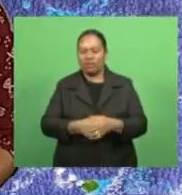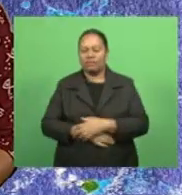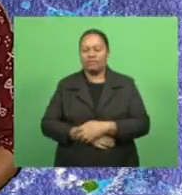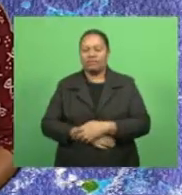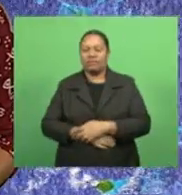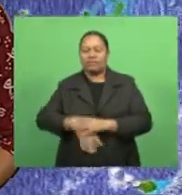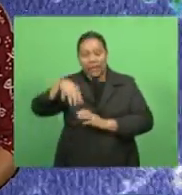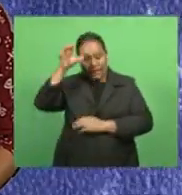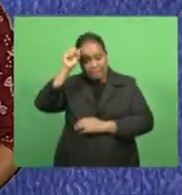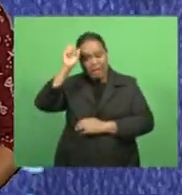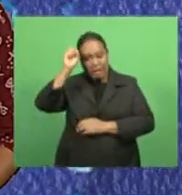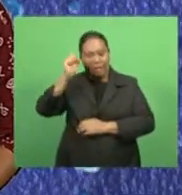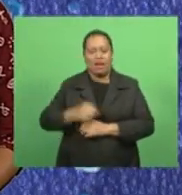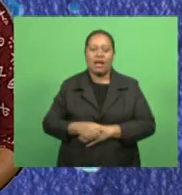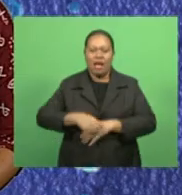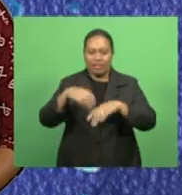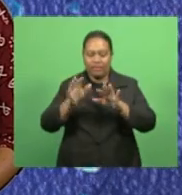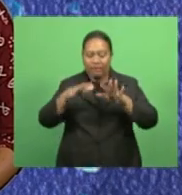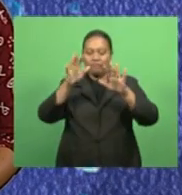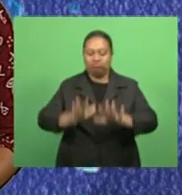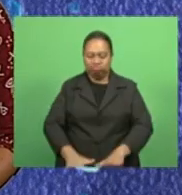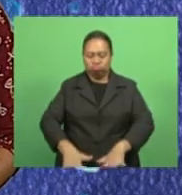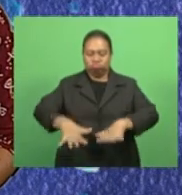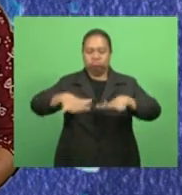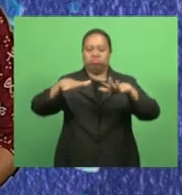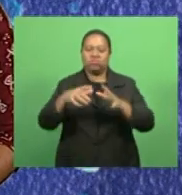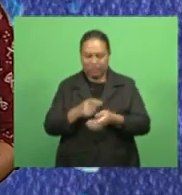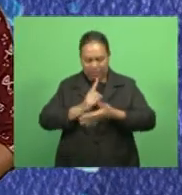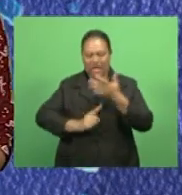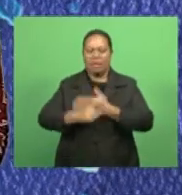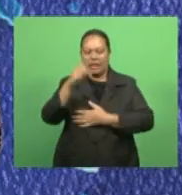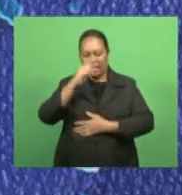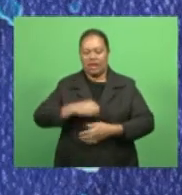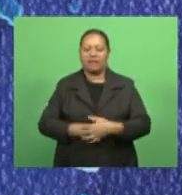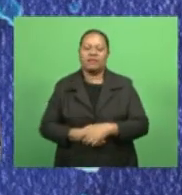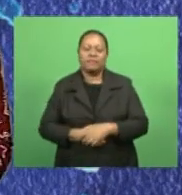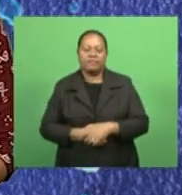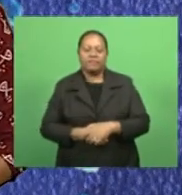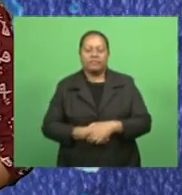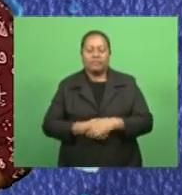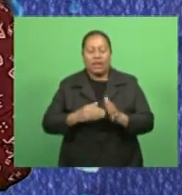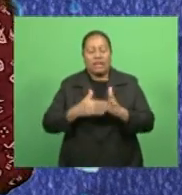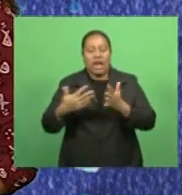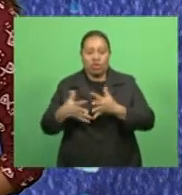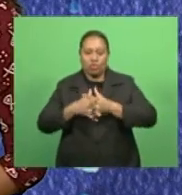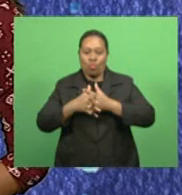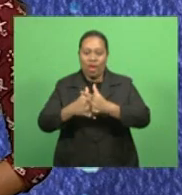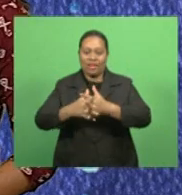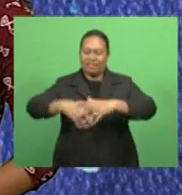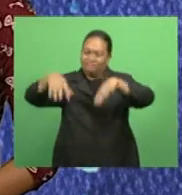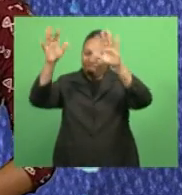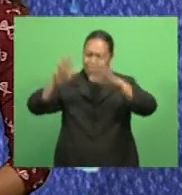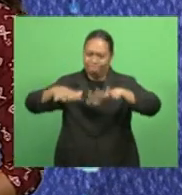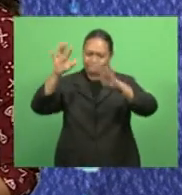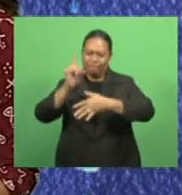Do remember, flash flooding alert is still active for low-lying areas. Now let's swing over to the west. The showers were heavy